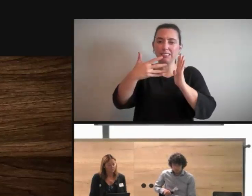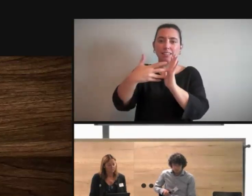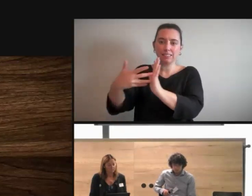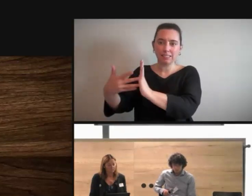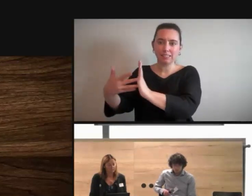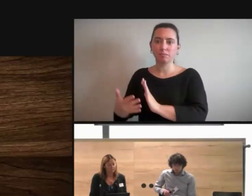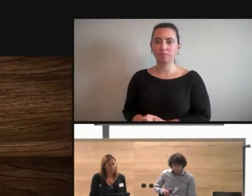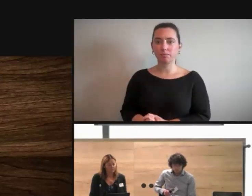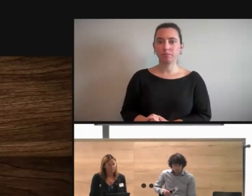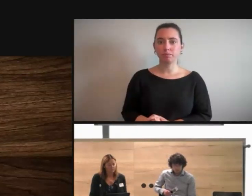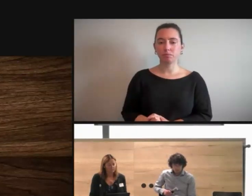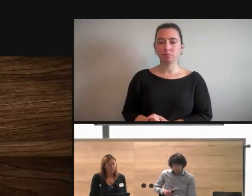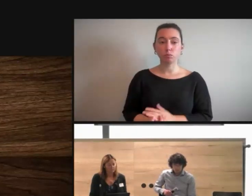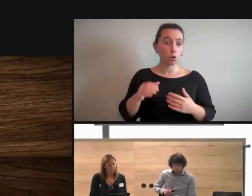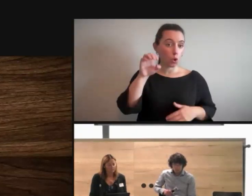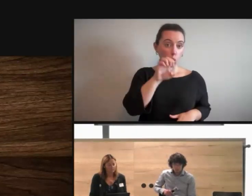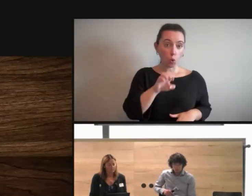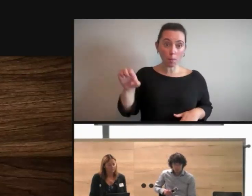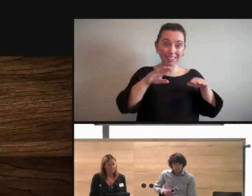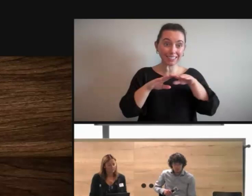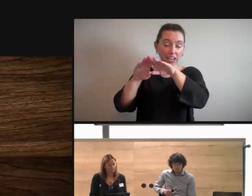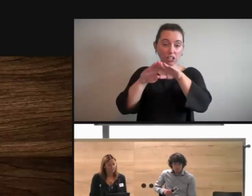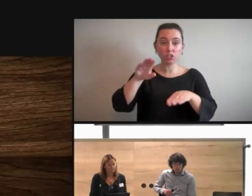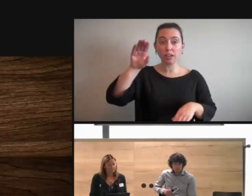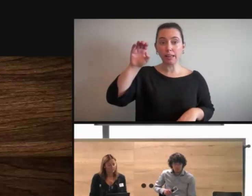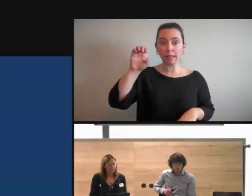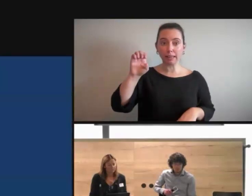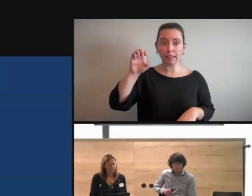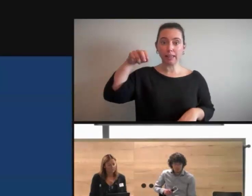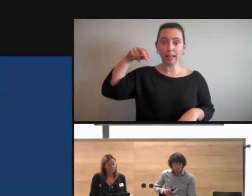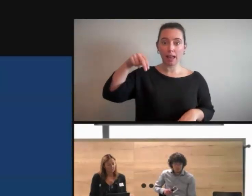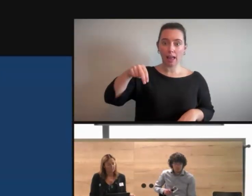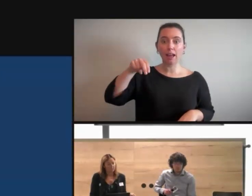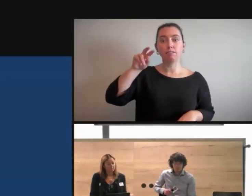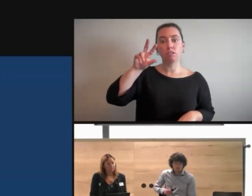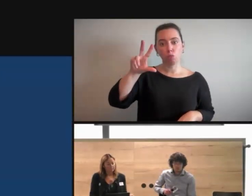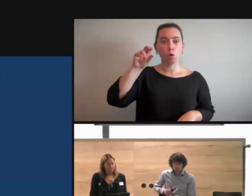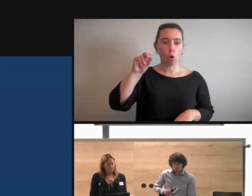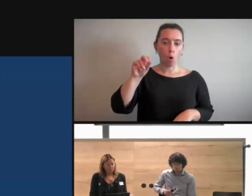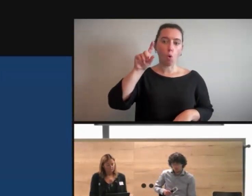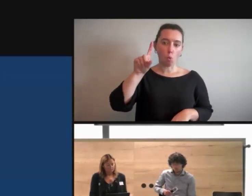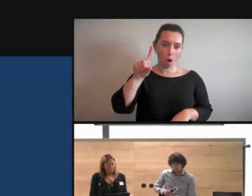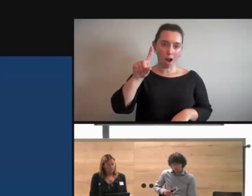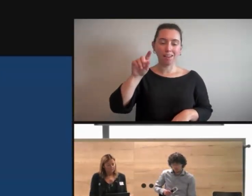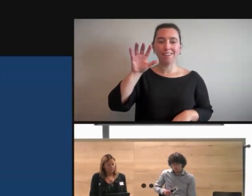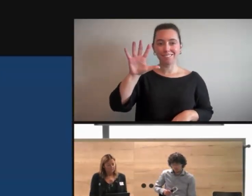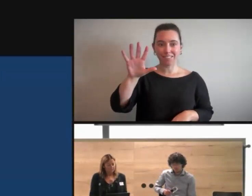So the European standard EN, if you can go to the next slide, the European standard EN